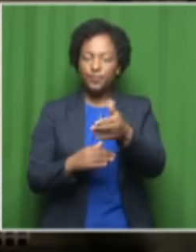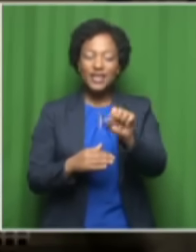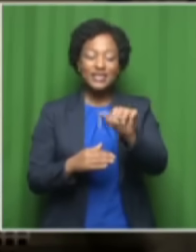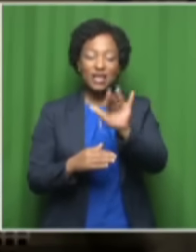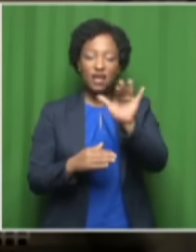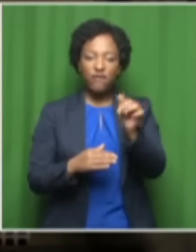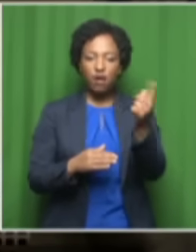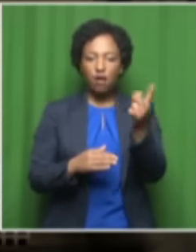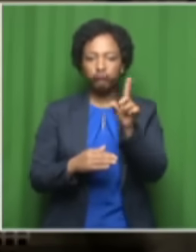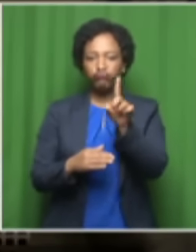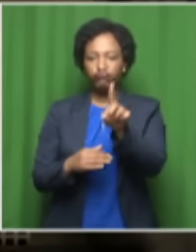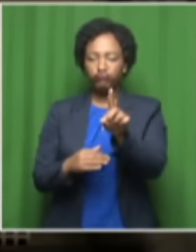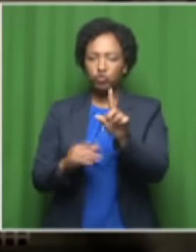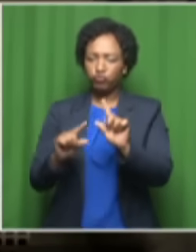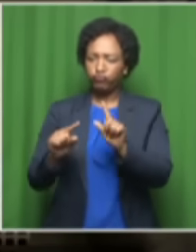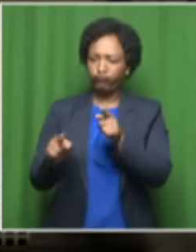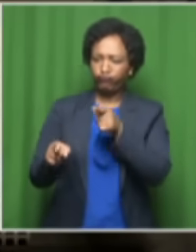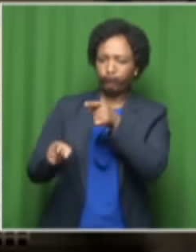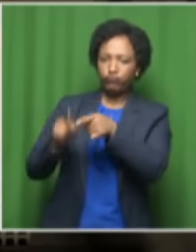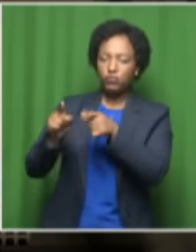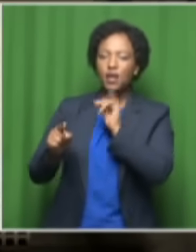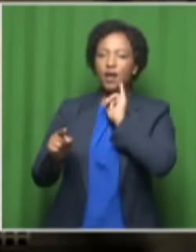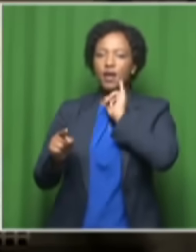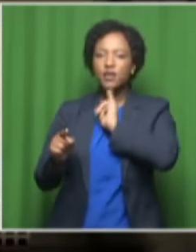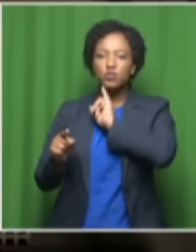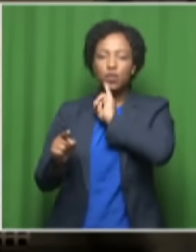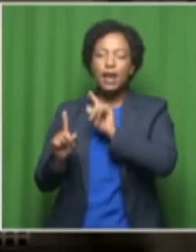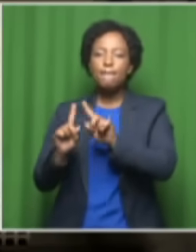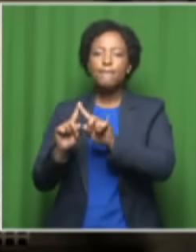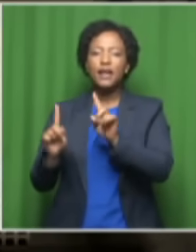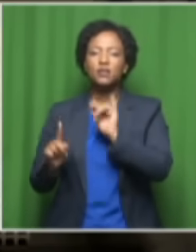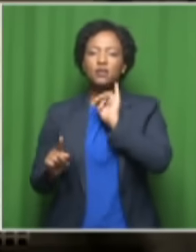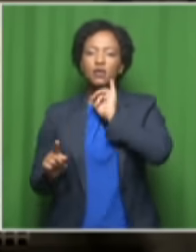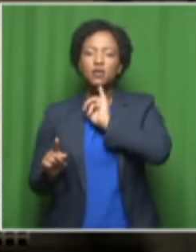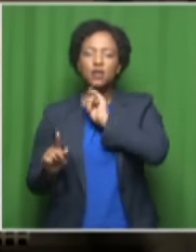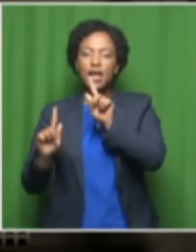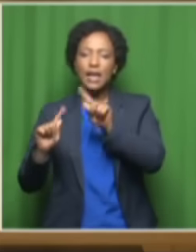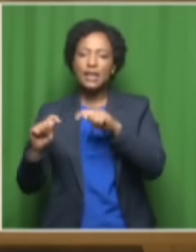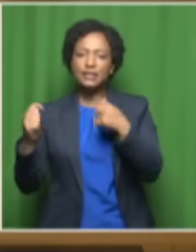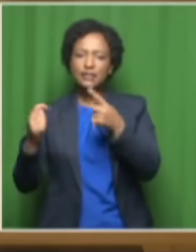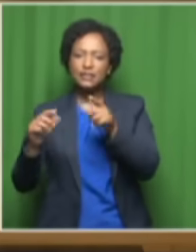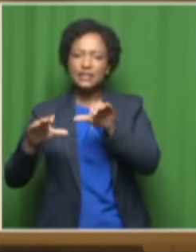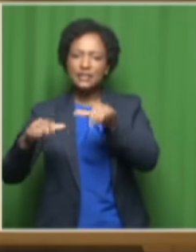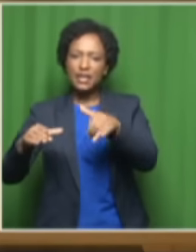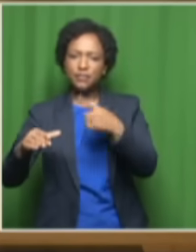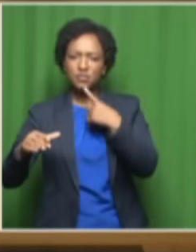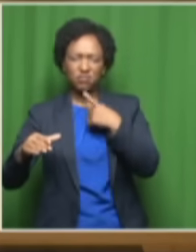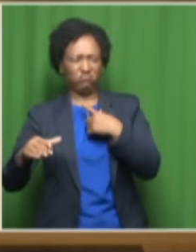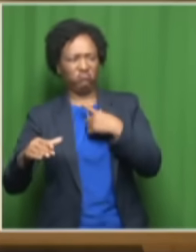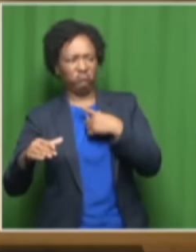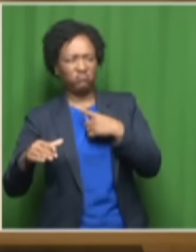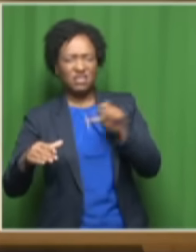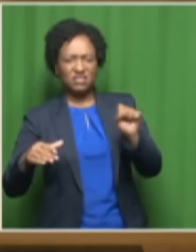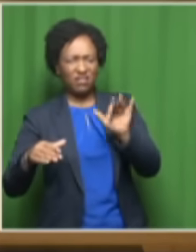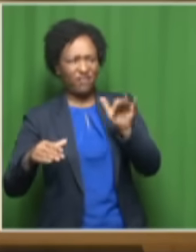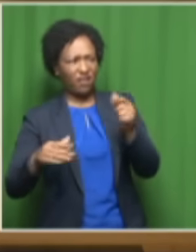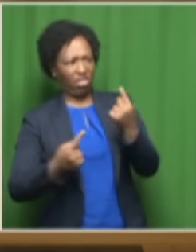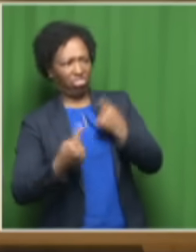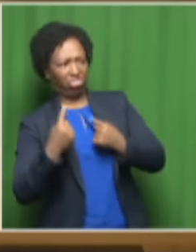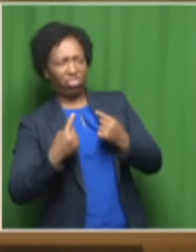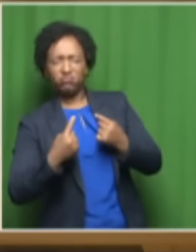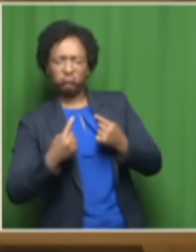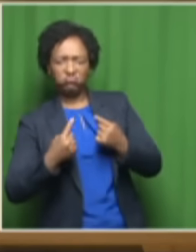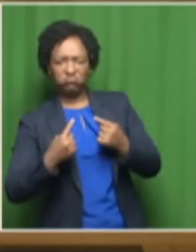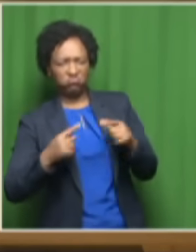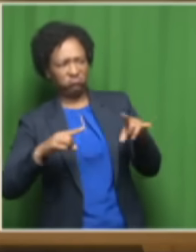Gaza. Israel's legal team, on the other hand, said South Africa's claim was baseless and they had failed to make the case. Now, to look